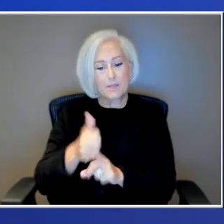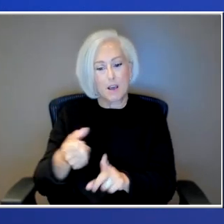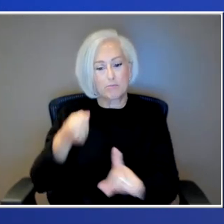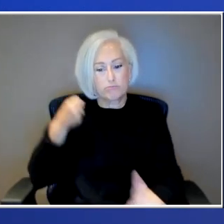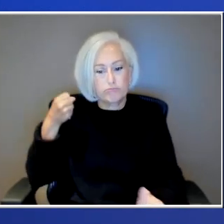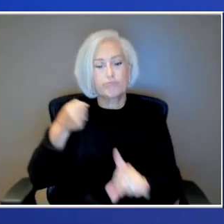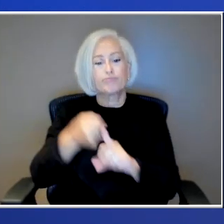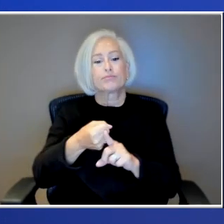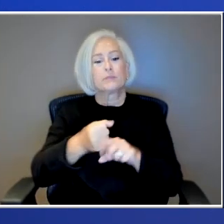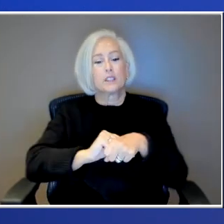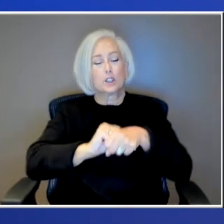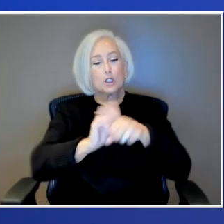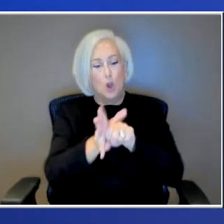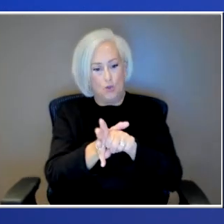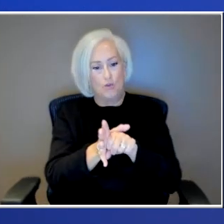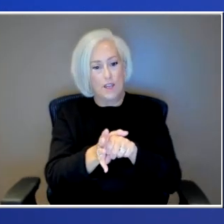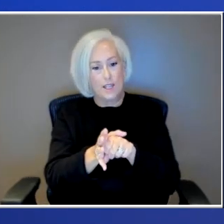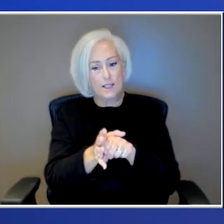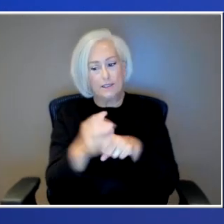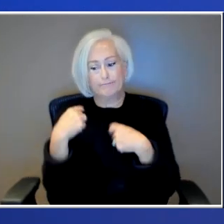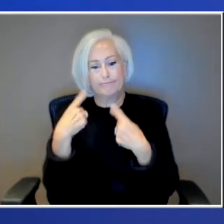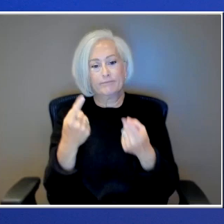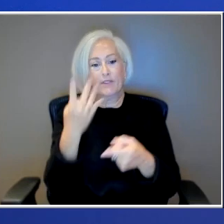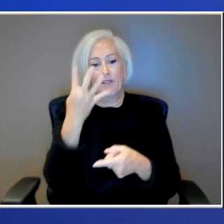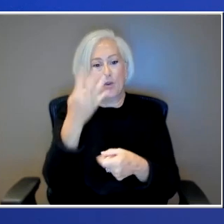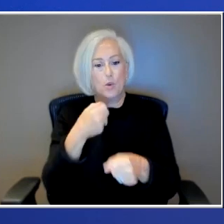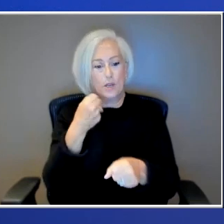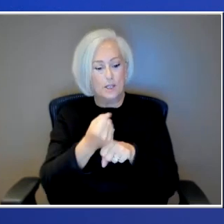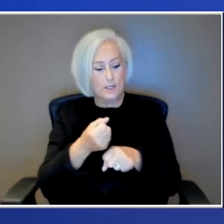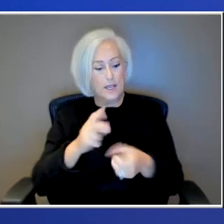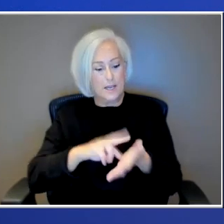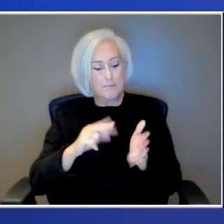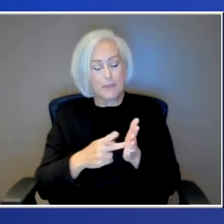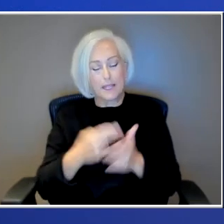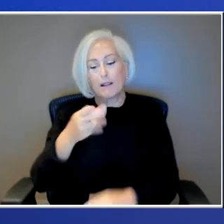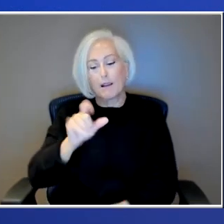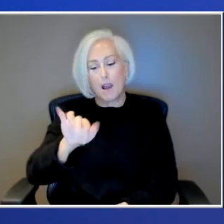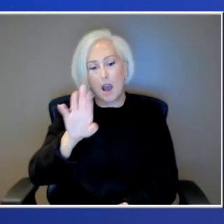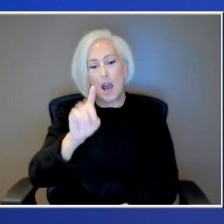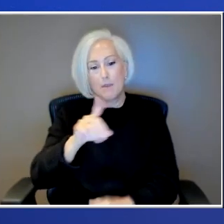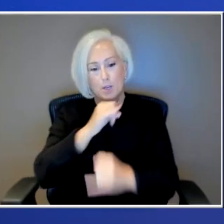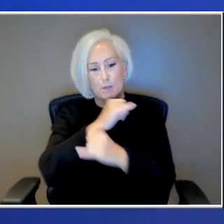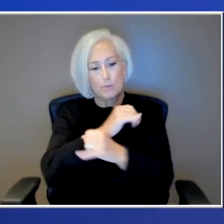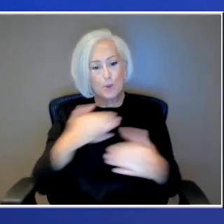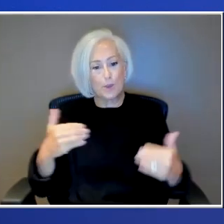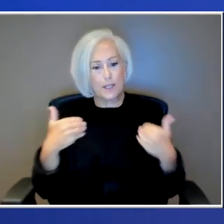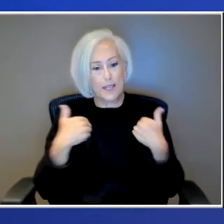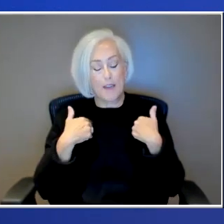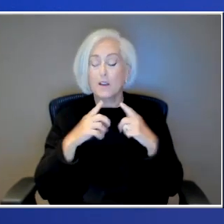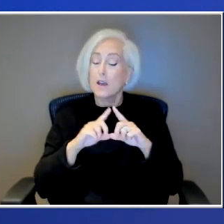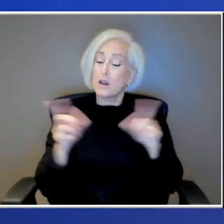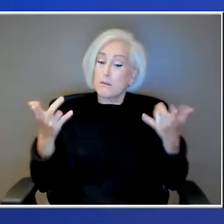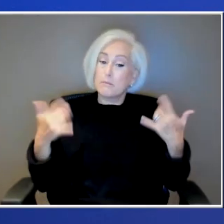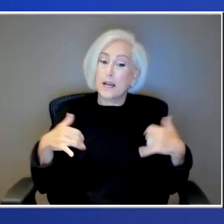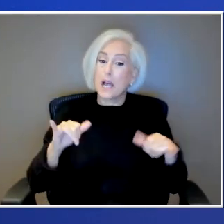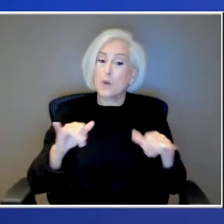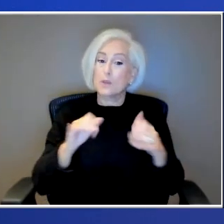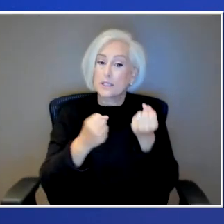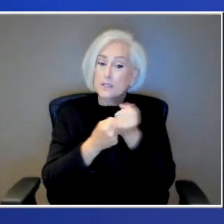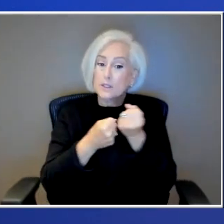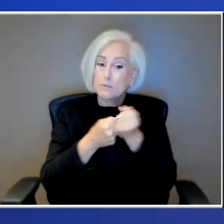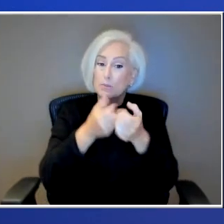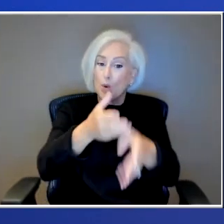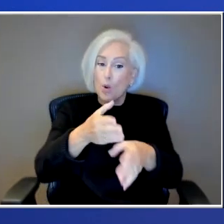4 years, most people probably have some sort of hybrid immunity. But I would still support the fact of getting the vaccine